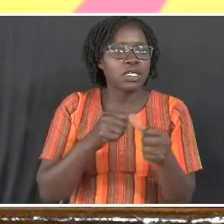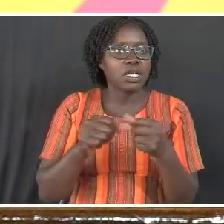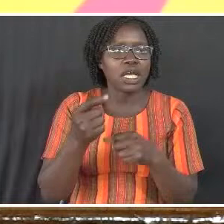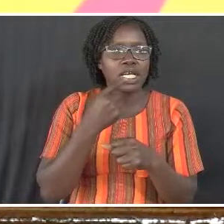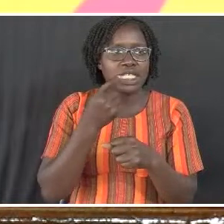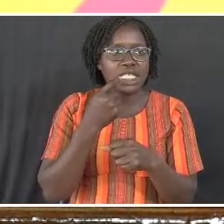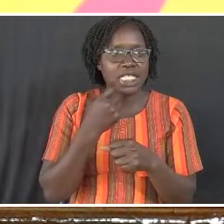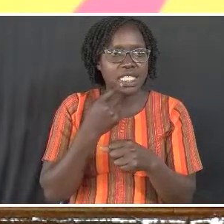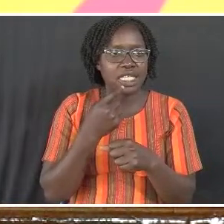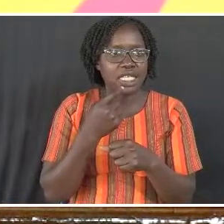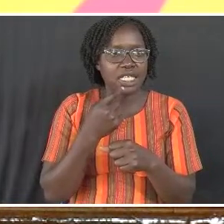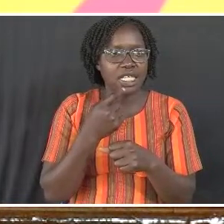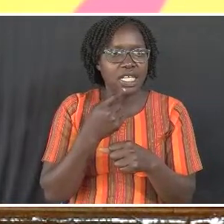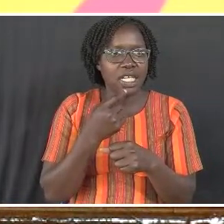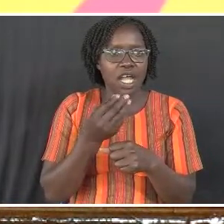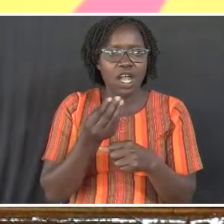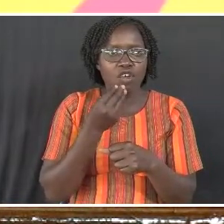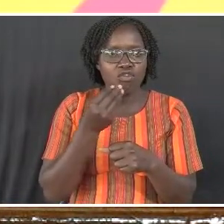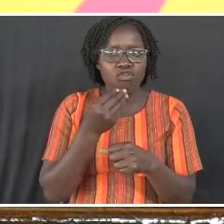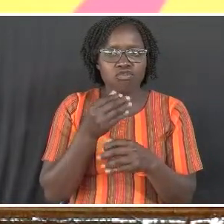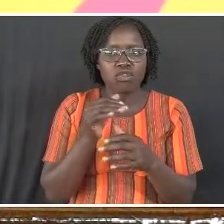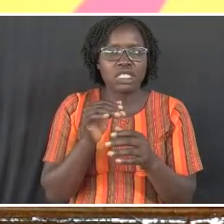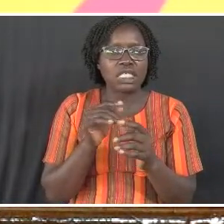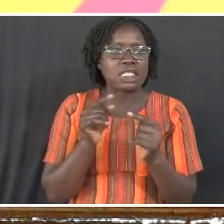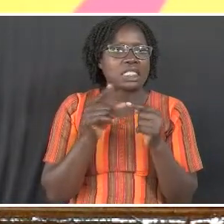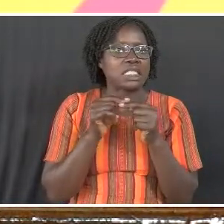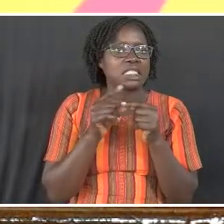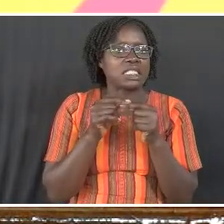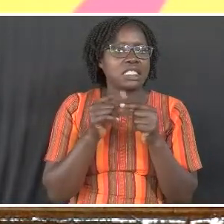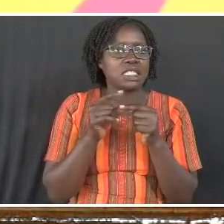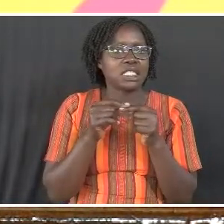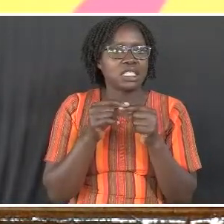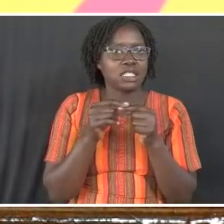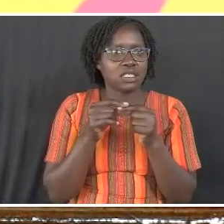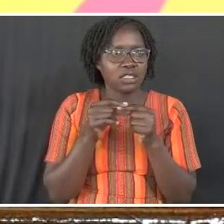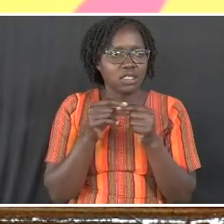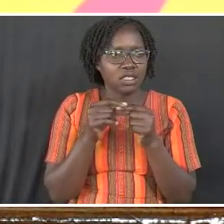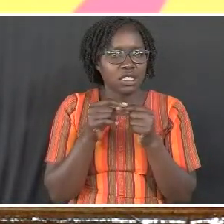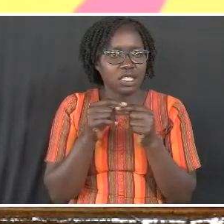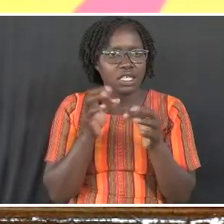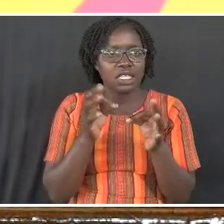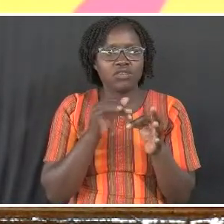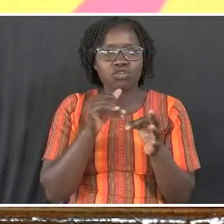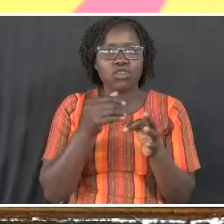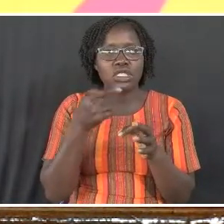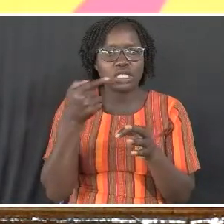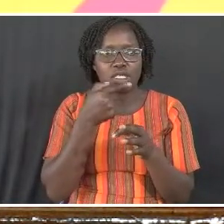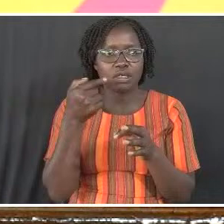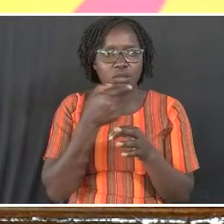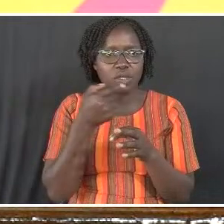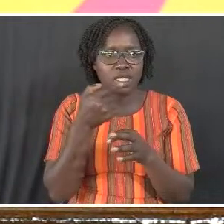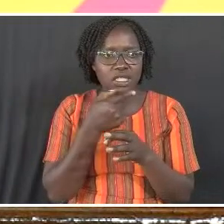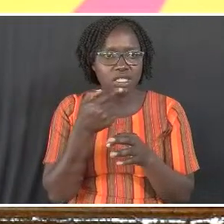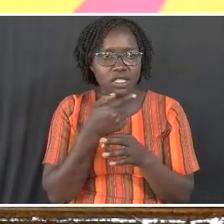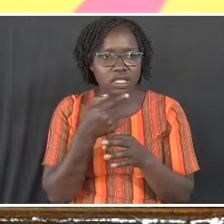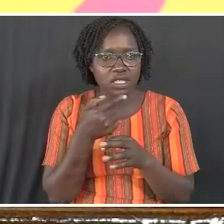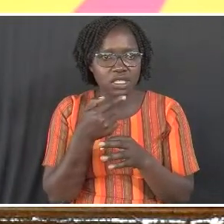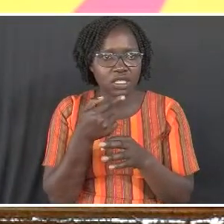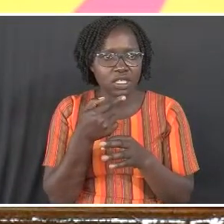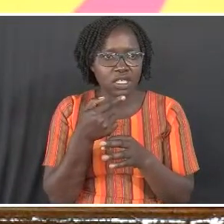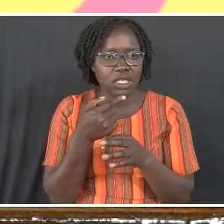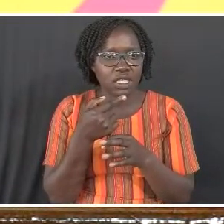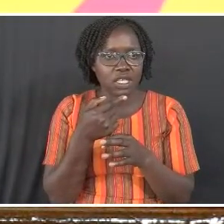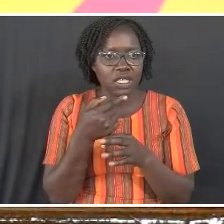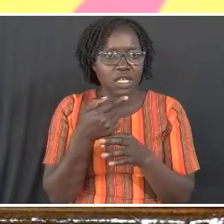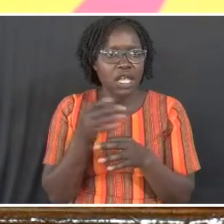teeth, food particles will stick to that plaque. So if you don't brush, bacteria